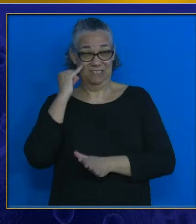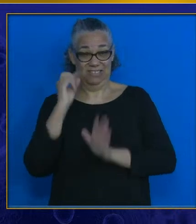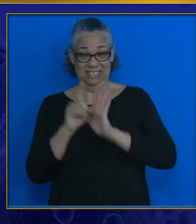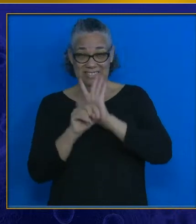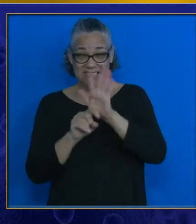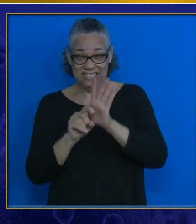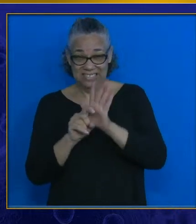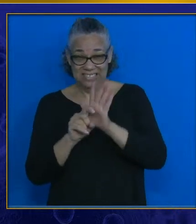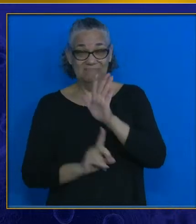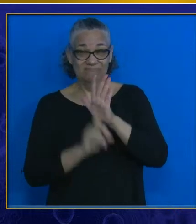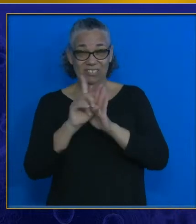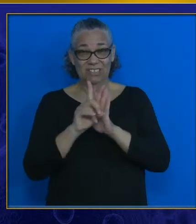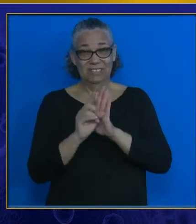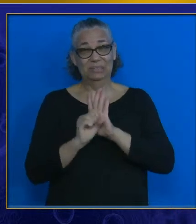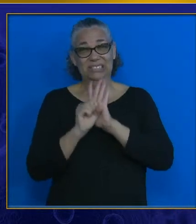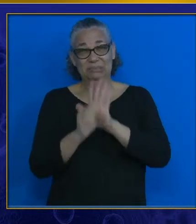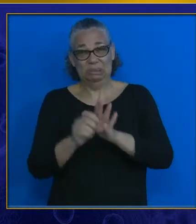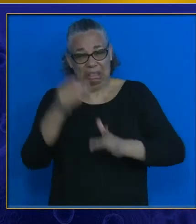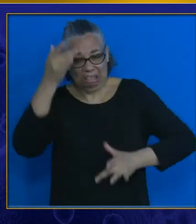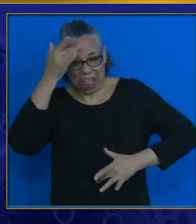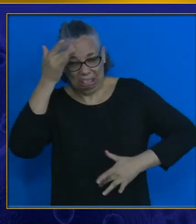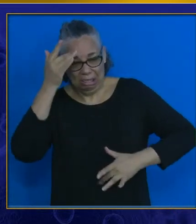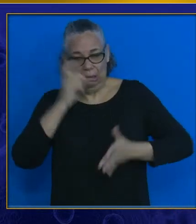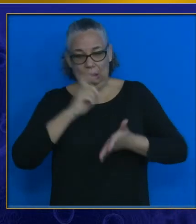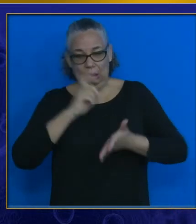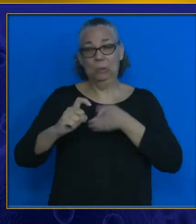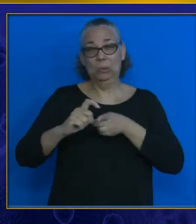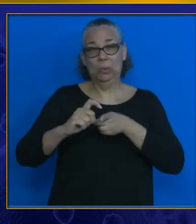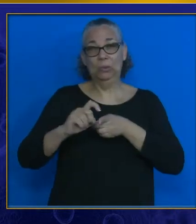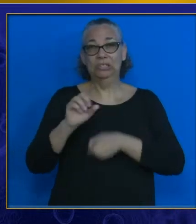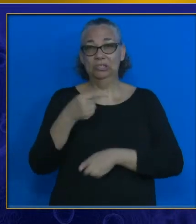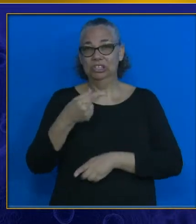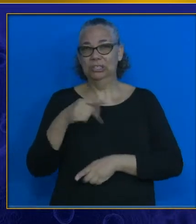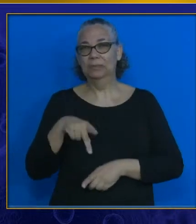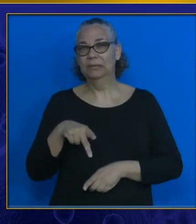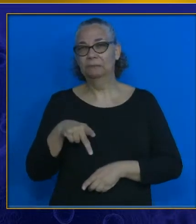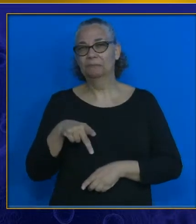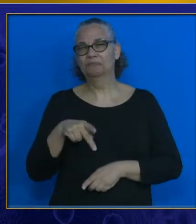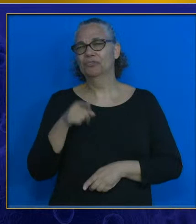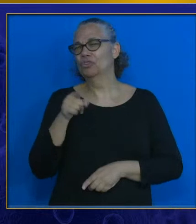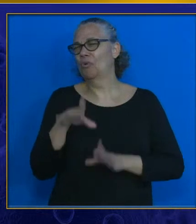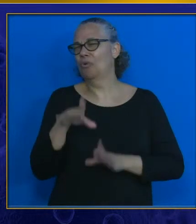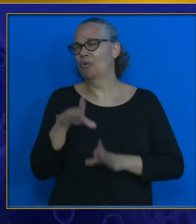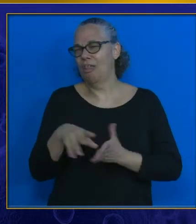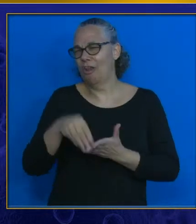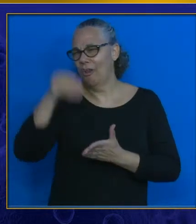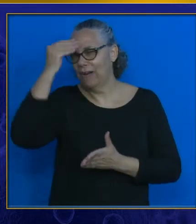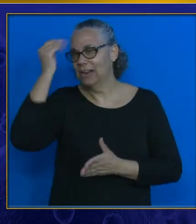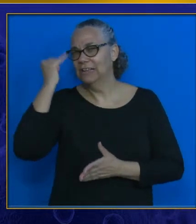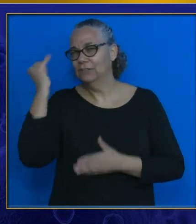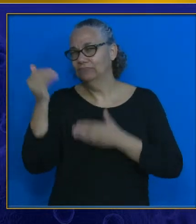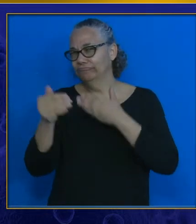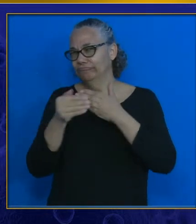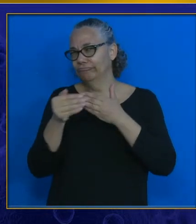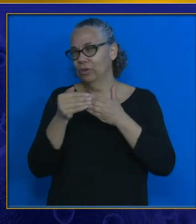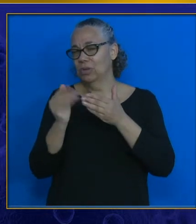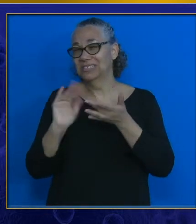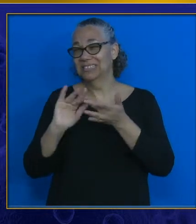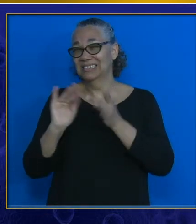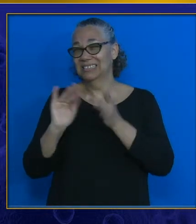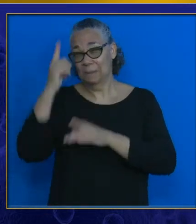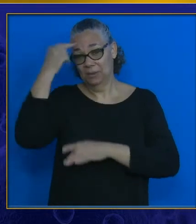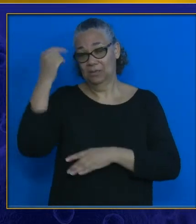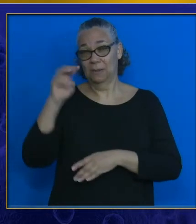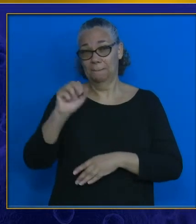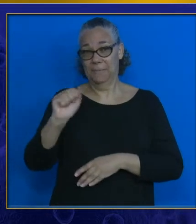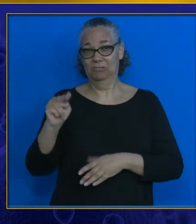coronavirus, call your GP. You'll find out if you are a close contact because you would have been notified by the